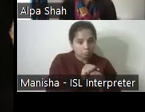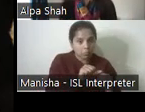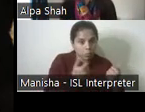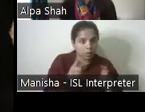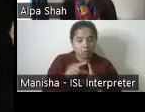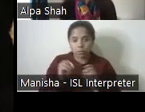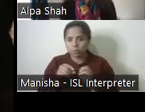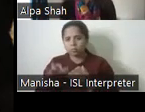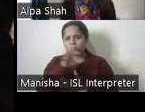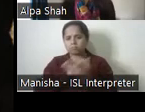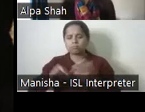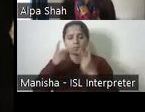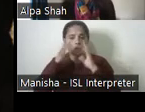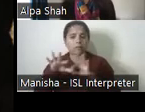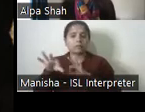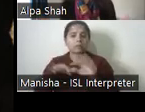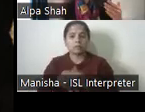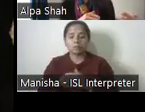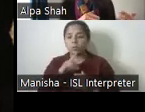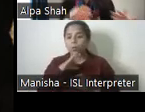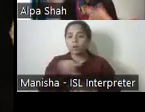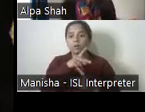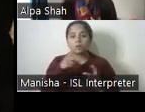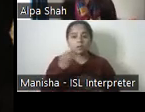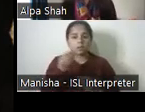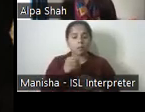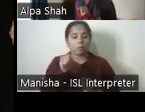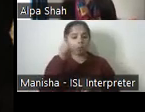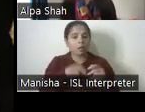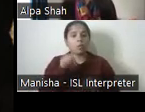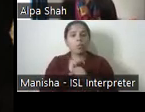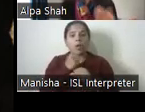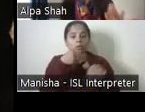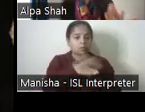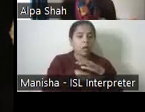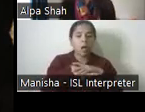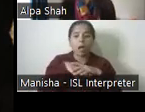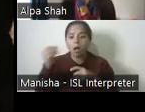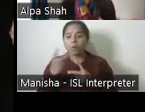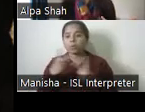the plains. Both sexes work inside and outside the household,